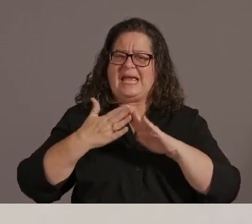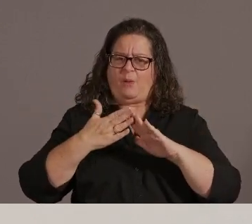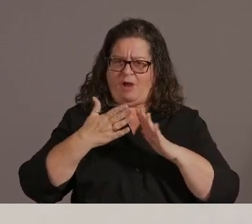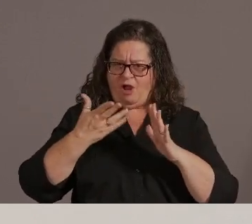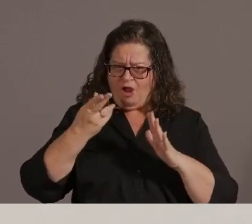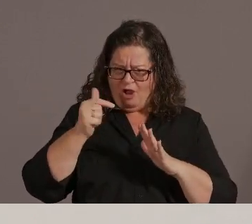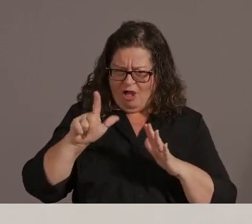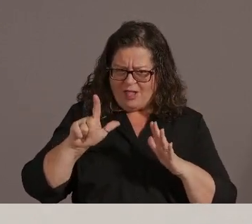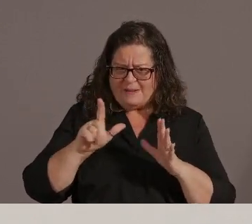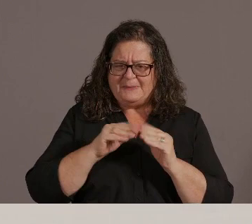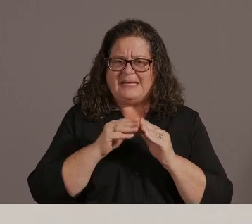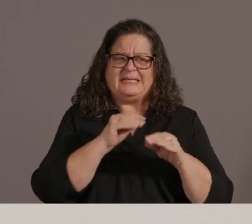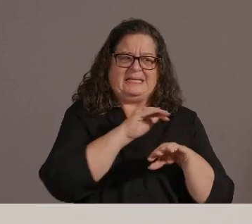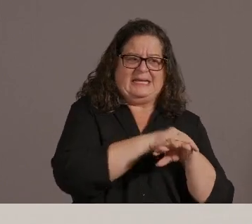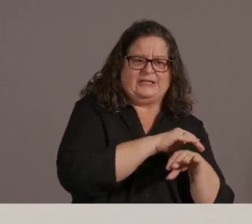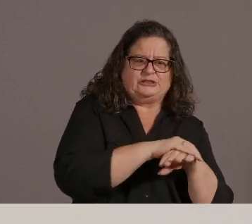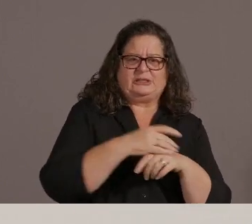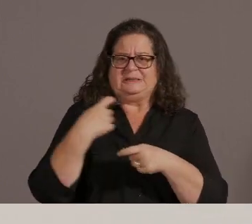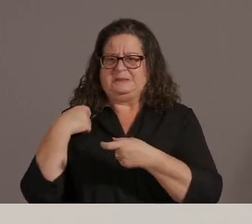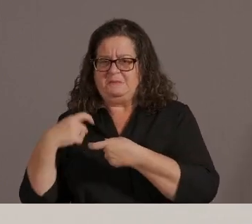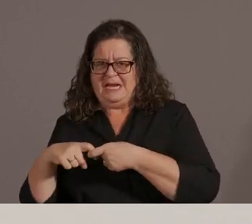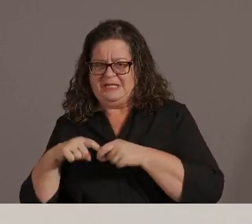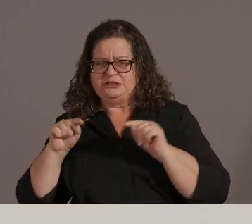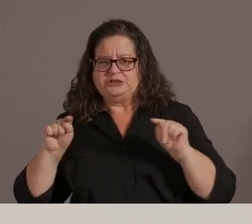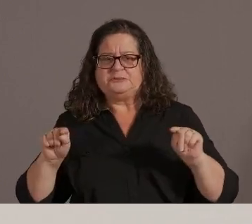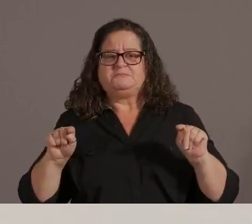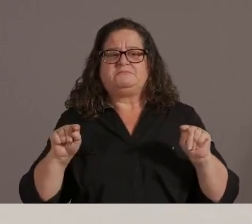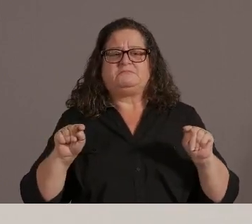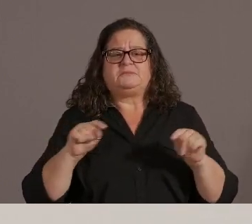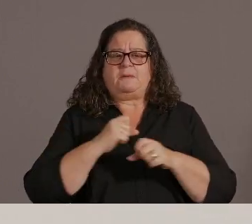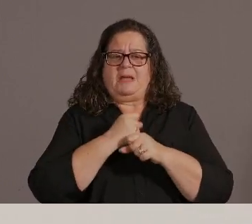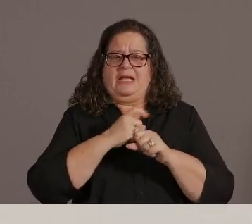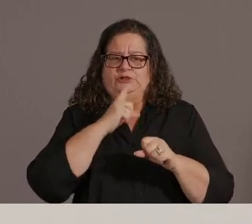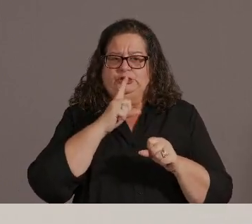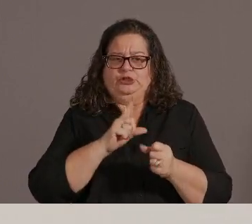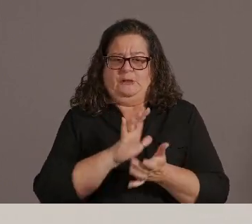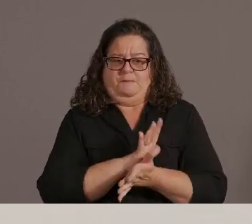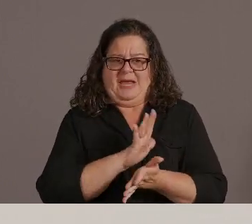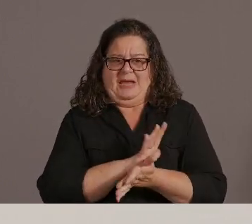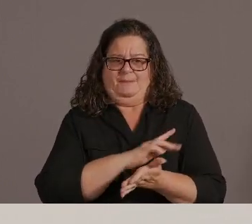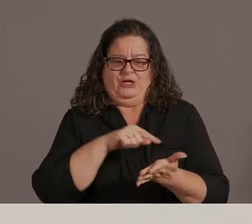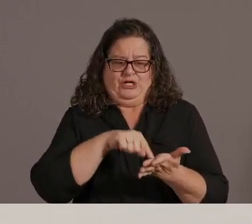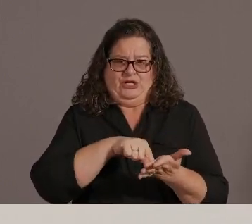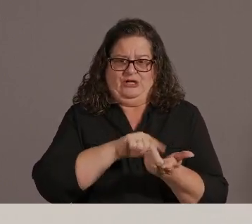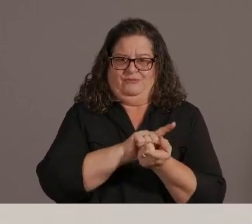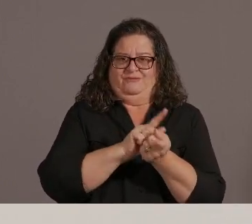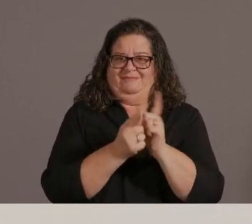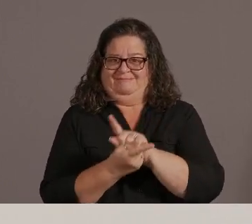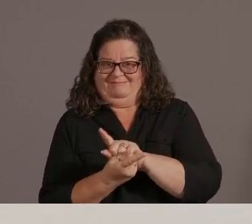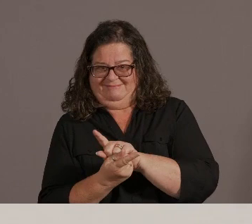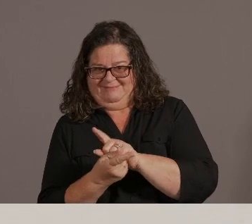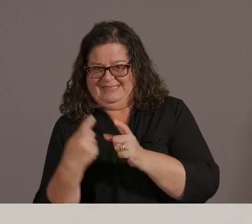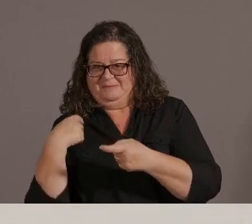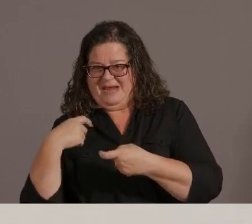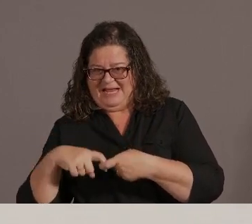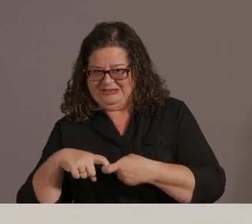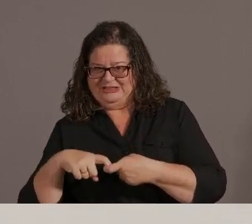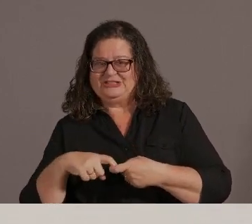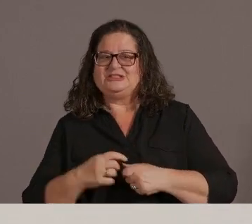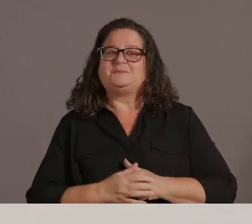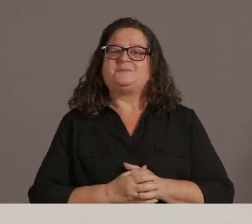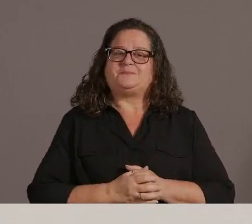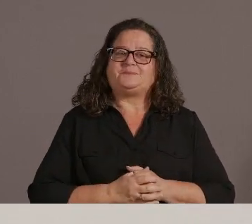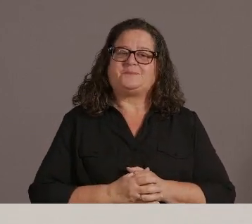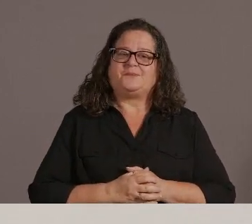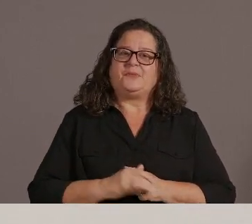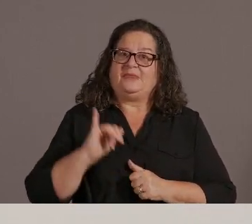and the materials updated so that it's all in Spanish. That's always a work in progress because our epidemiologists and our staff are always creating